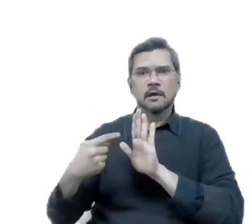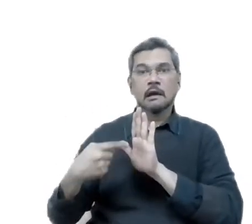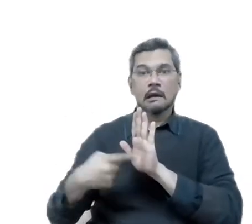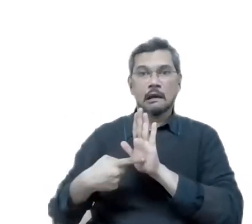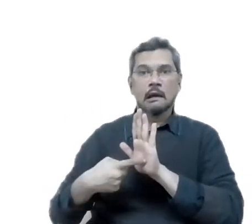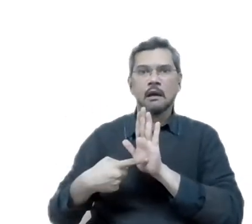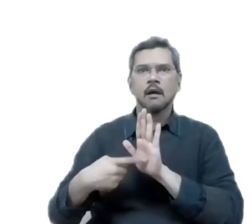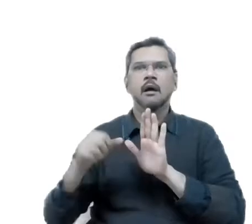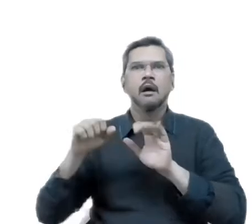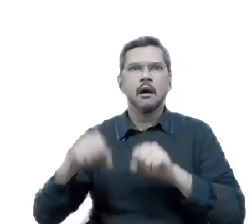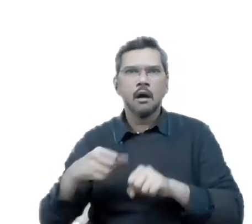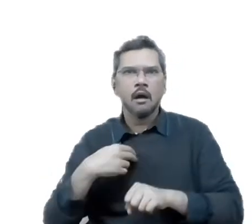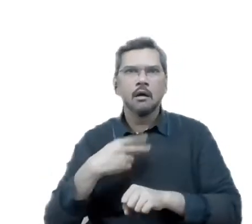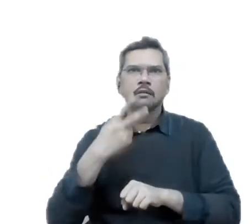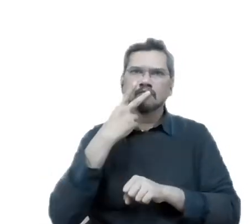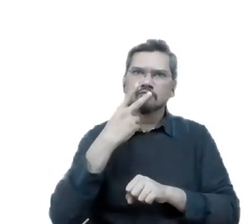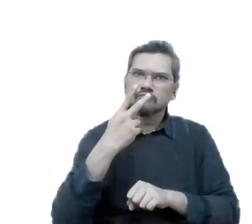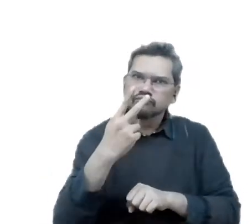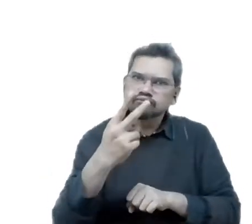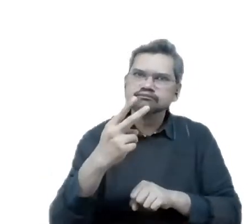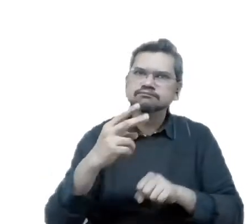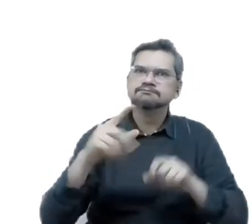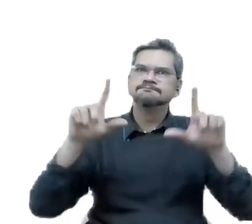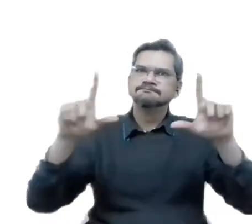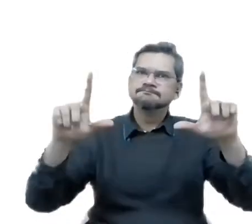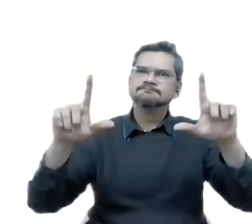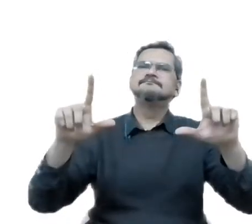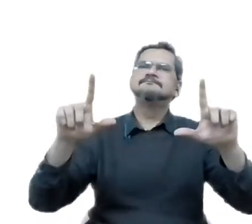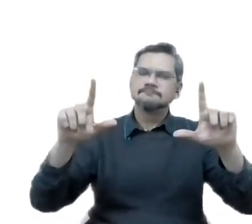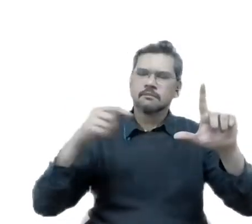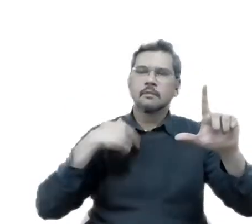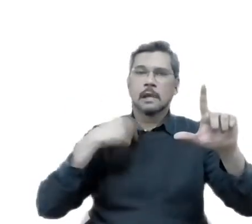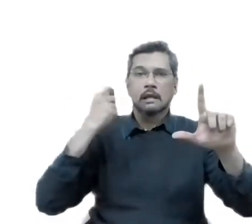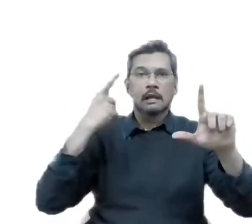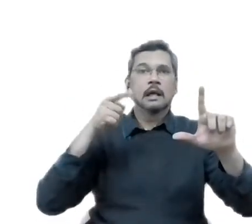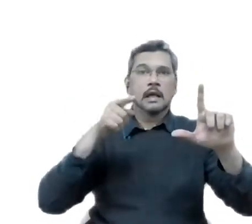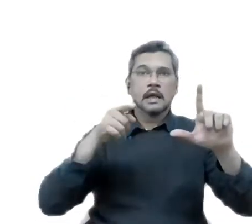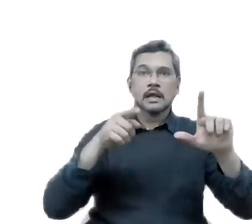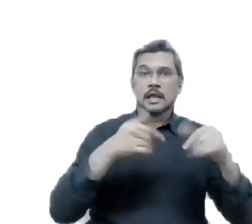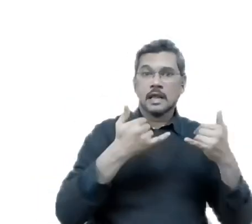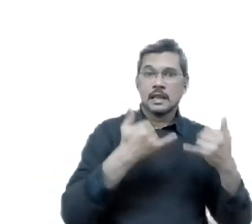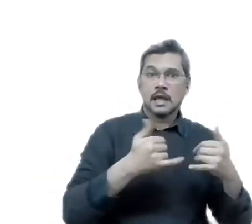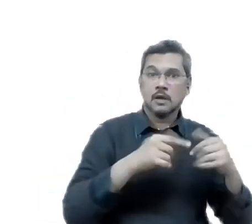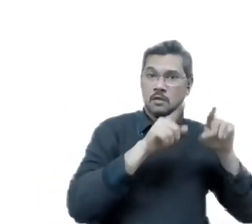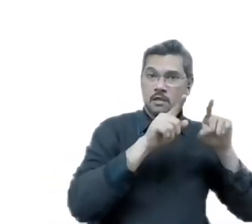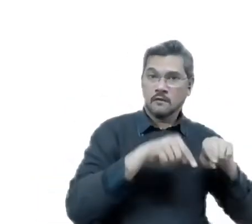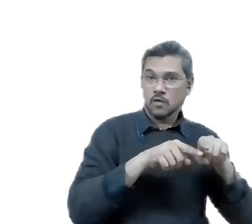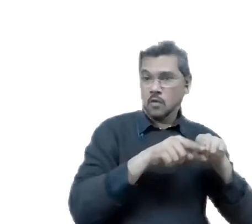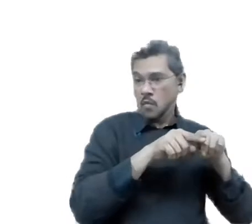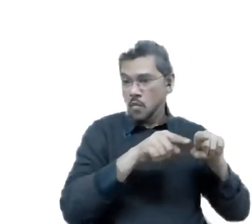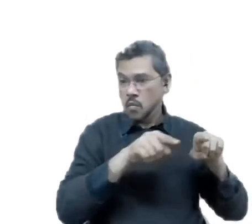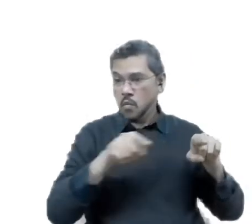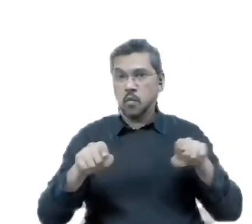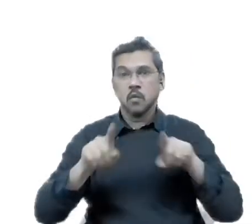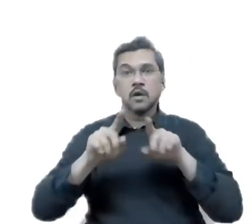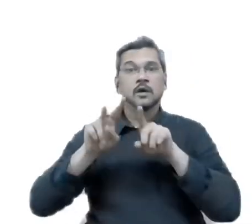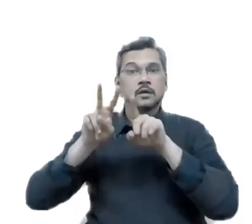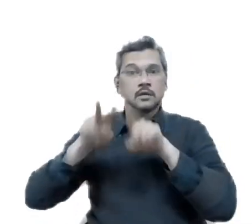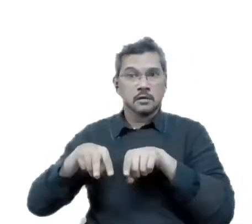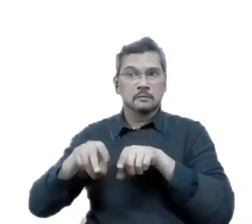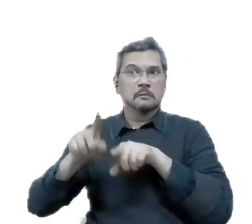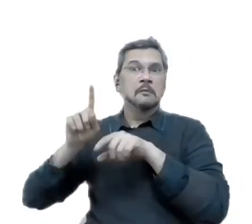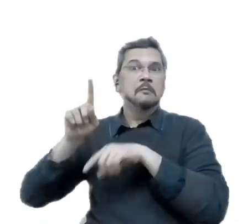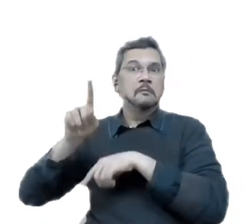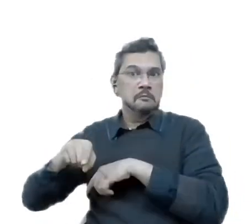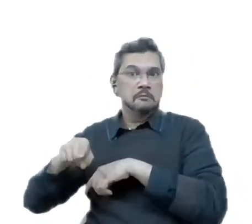now in November. This shows us the forecast through December, January, February, and we can see that there are several areas where we need